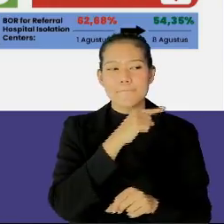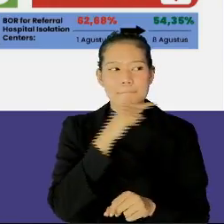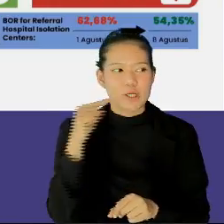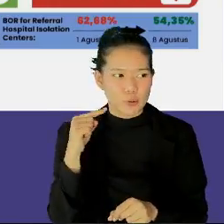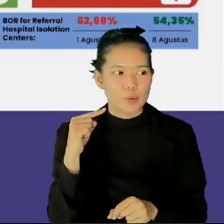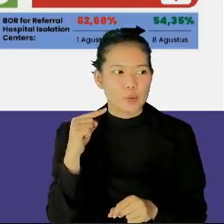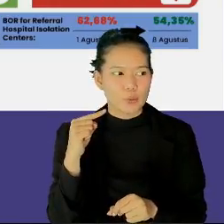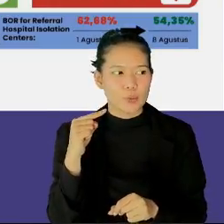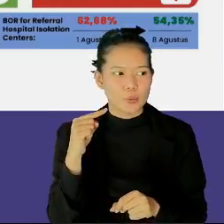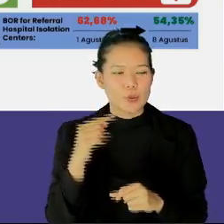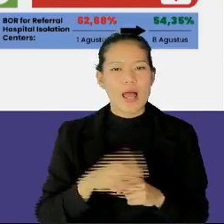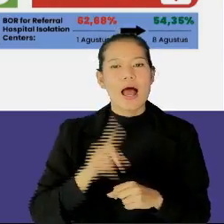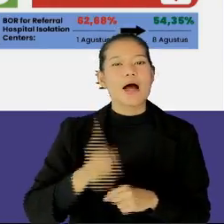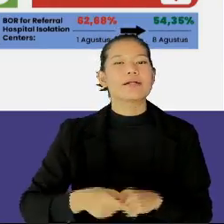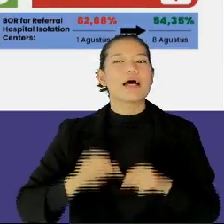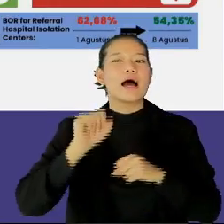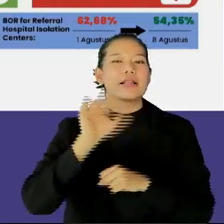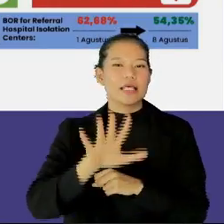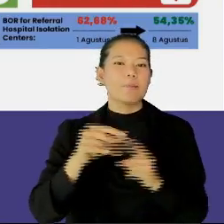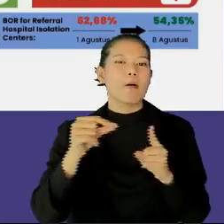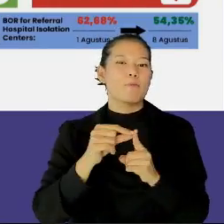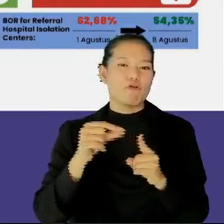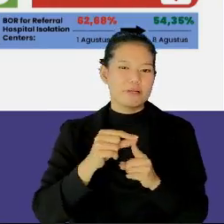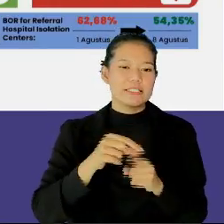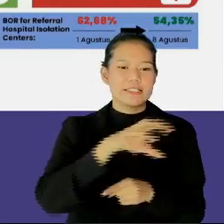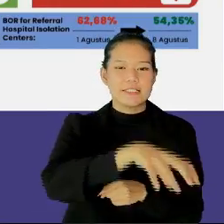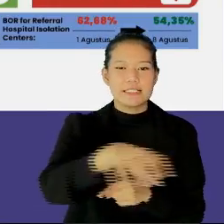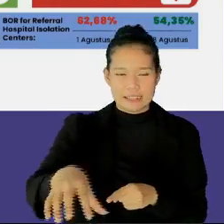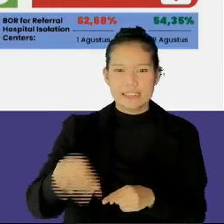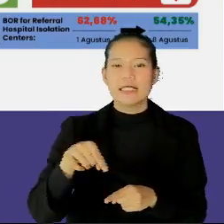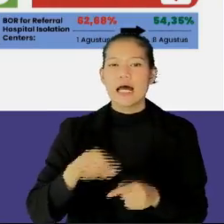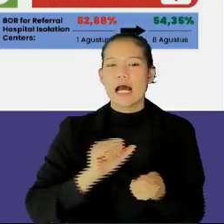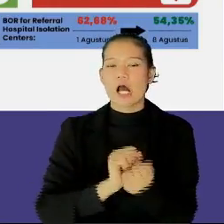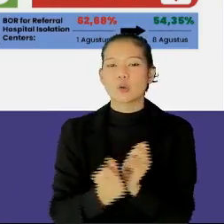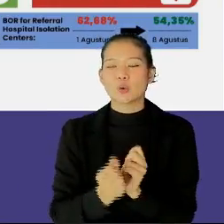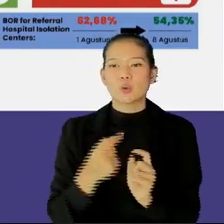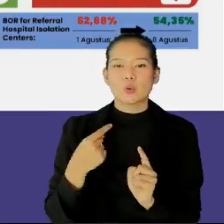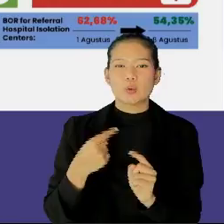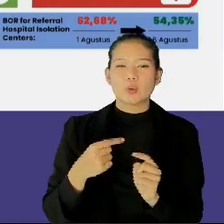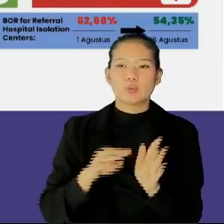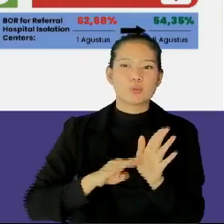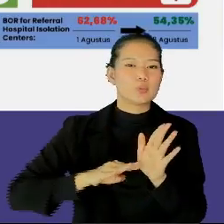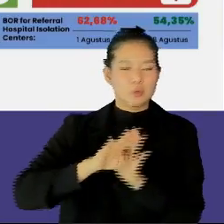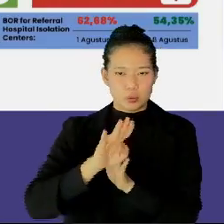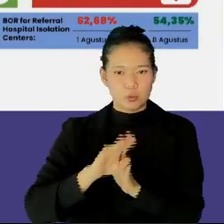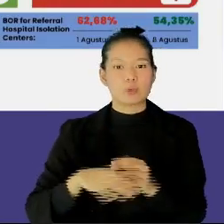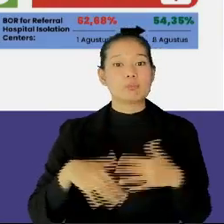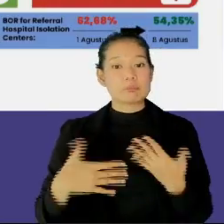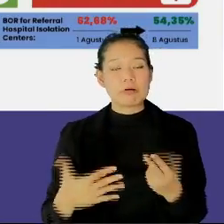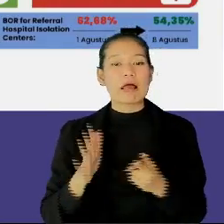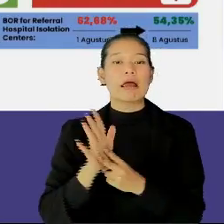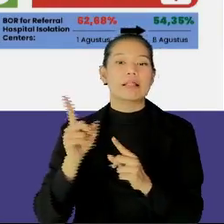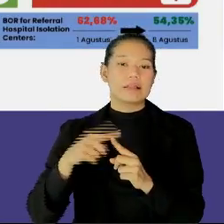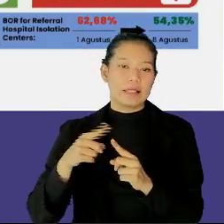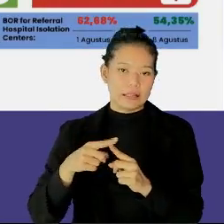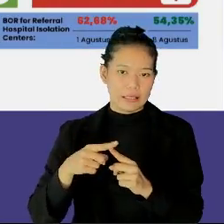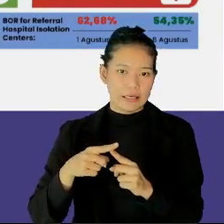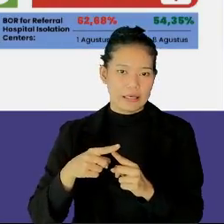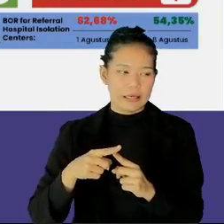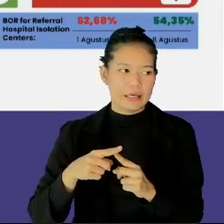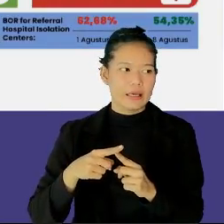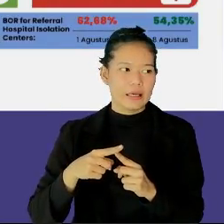and the 5 provinces that contributed to the highest number of cases are East Nusa Tenggara,